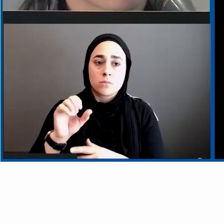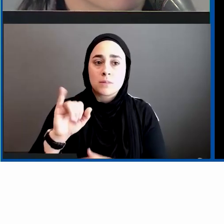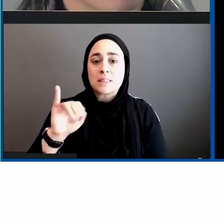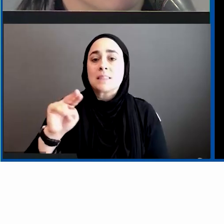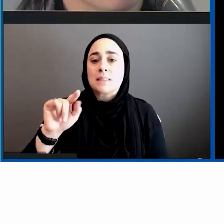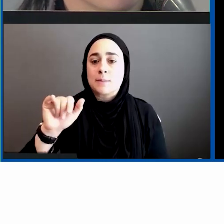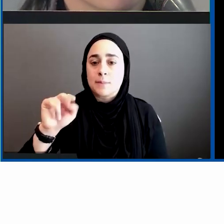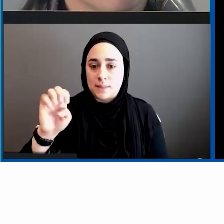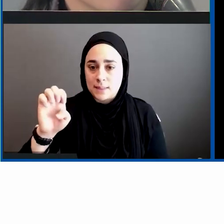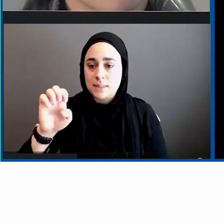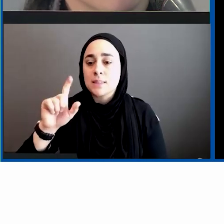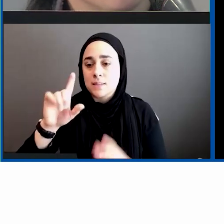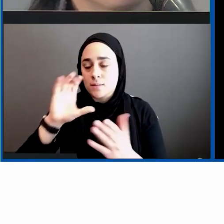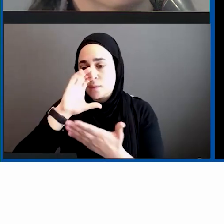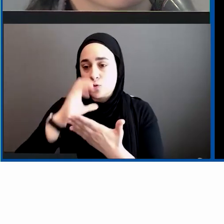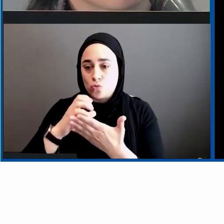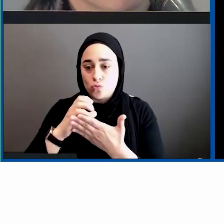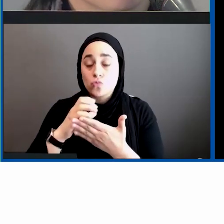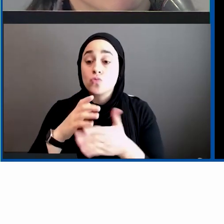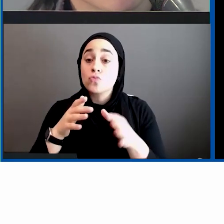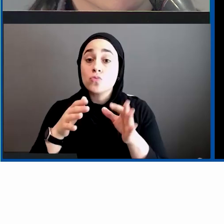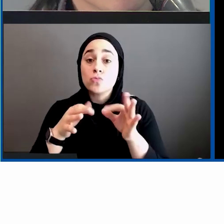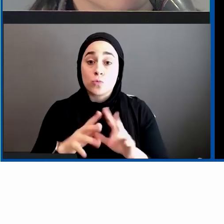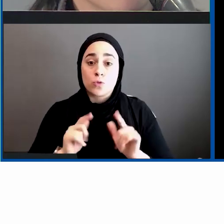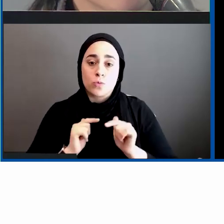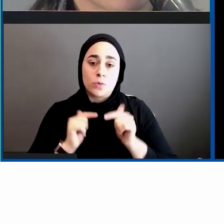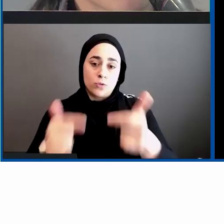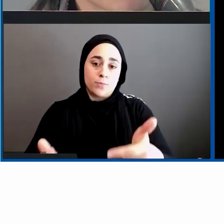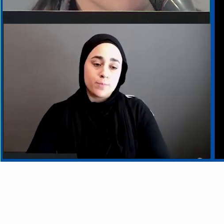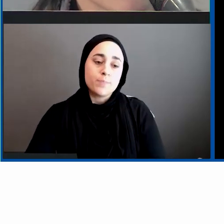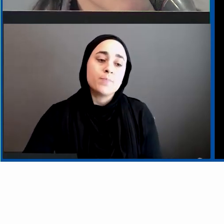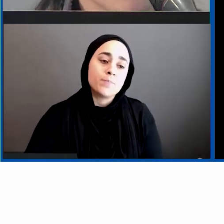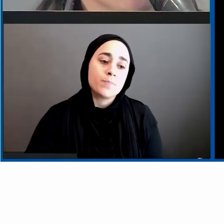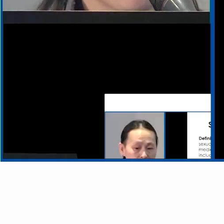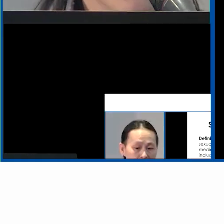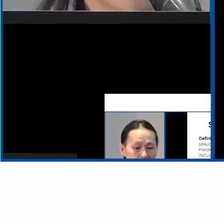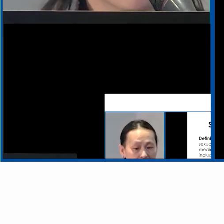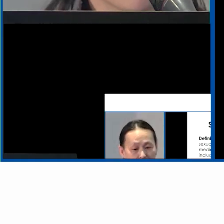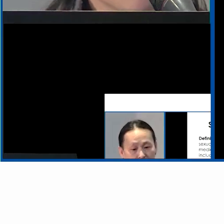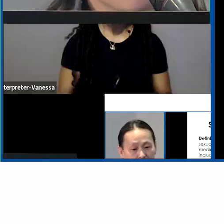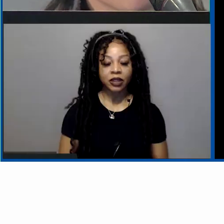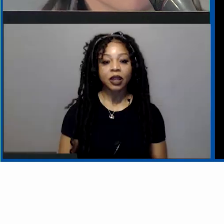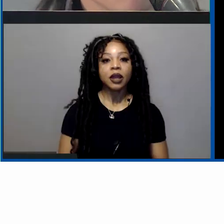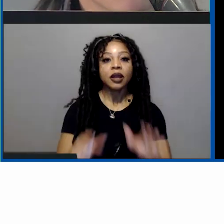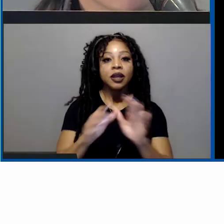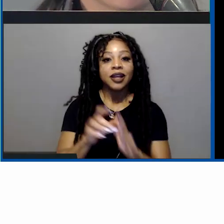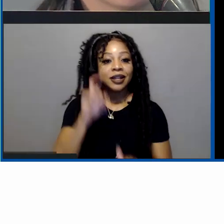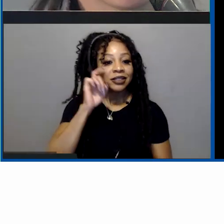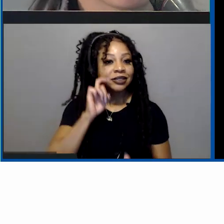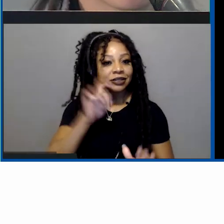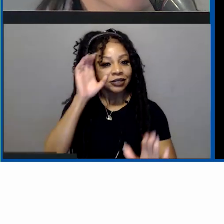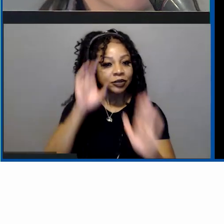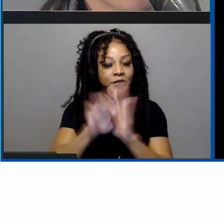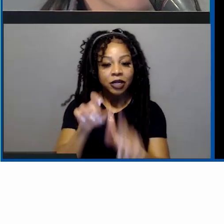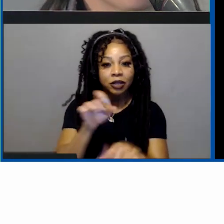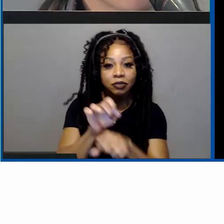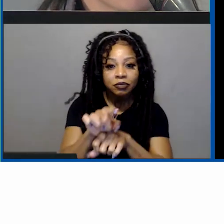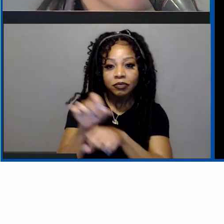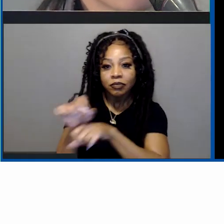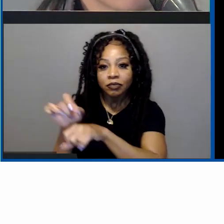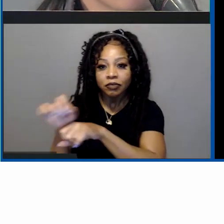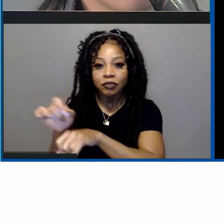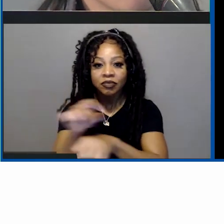comes from the criminal code. Sending messages that are meant to be sexually exciting through text, email, social media, includes pictures